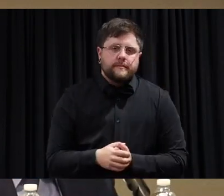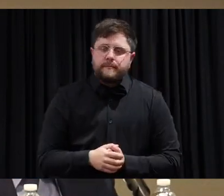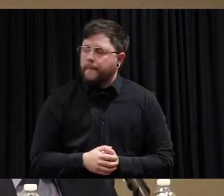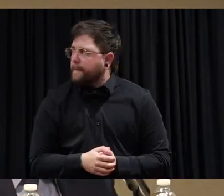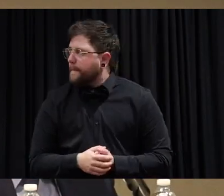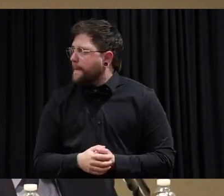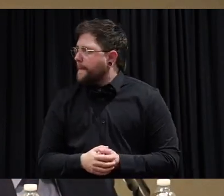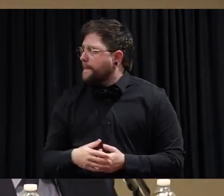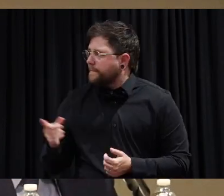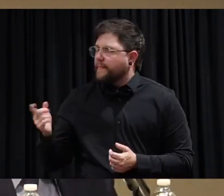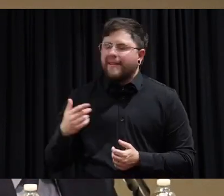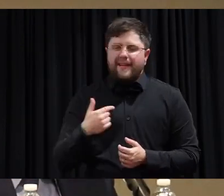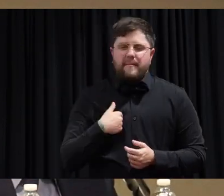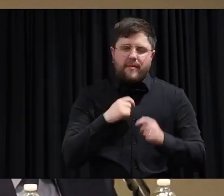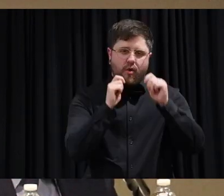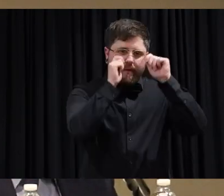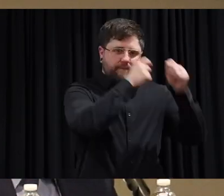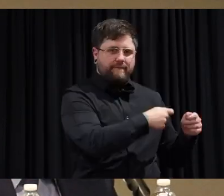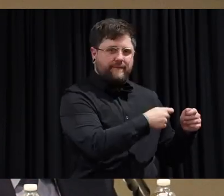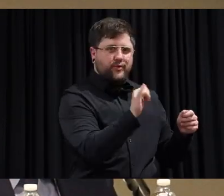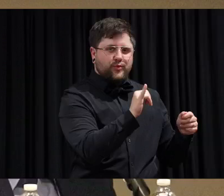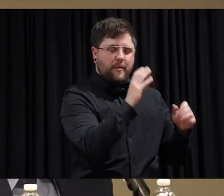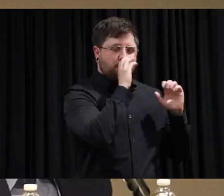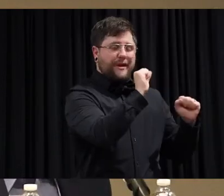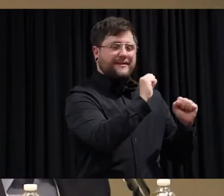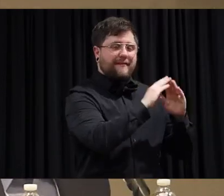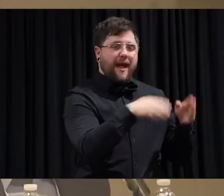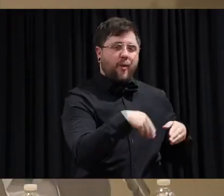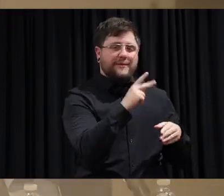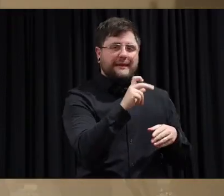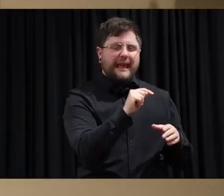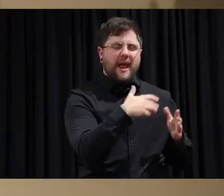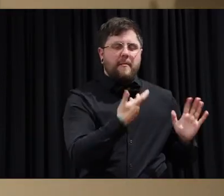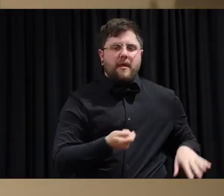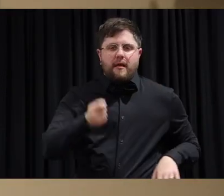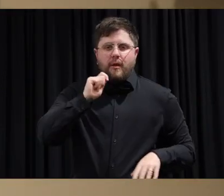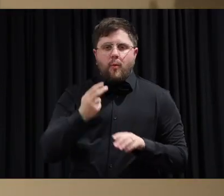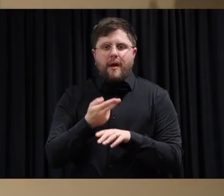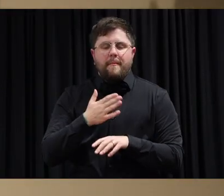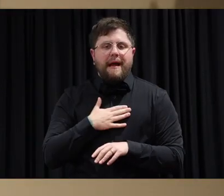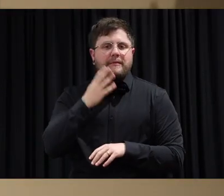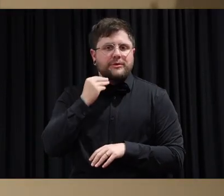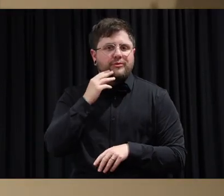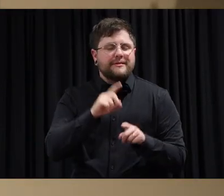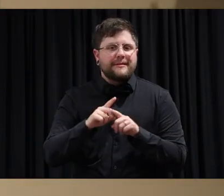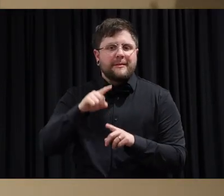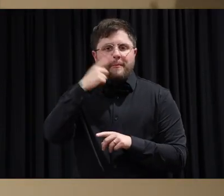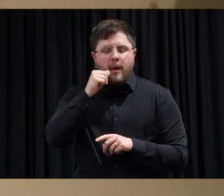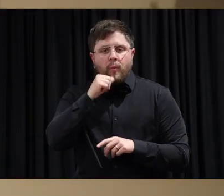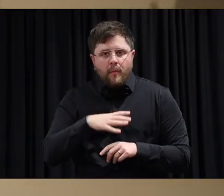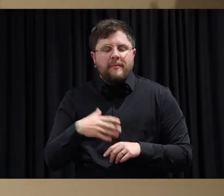I'm going to take off my hat, too, as the president of Housing Kent, and just wear my experience as a Black woman